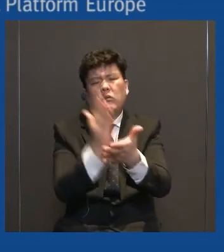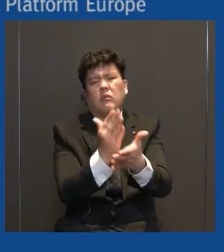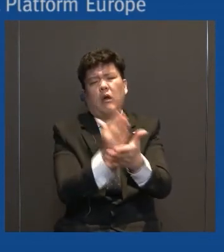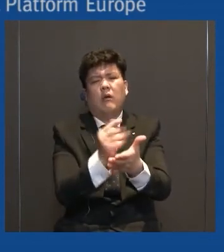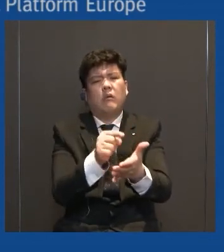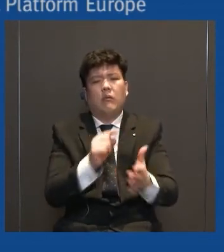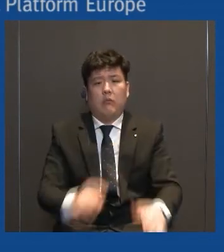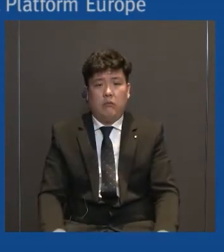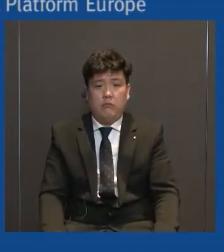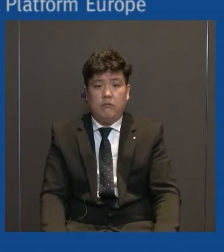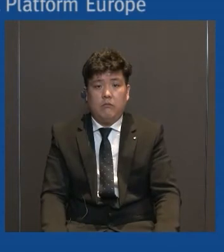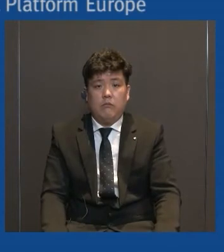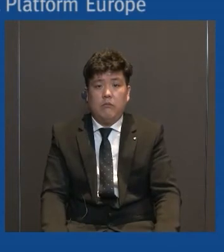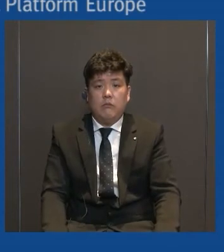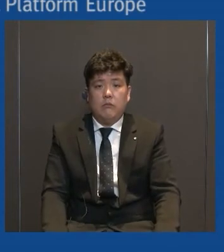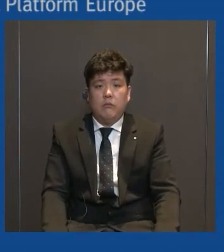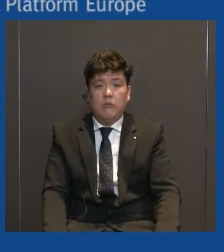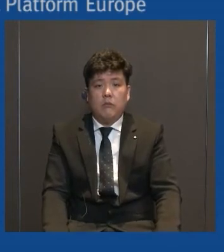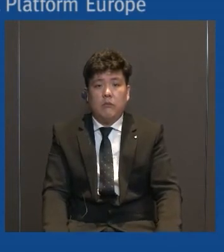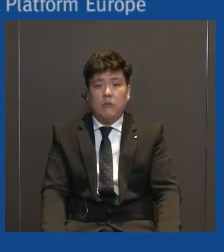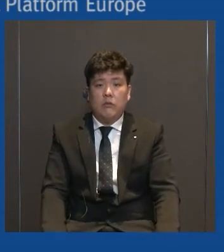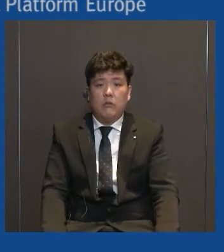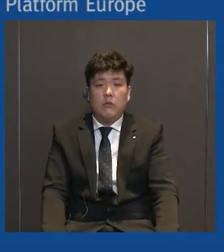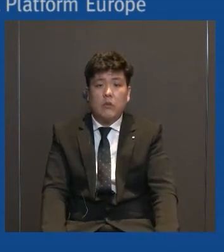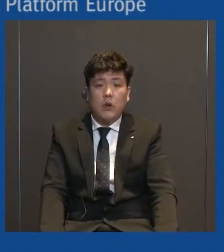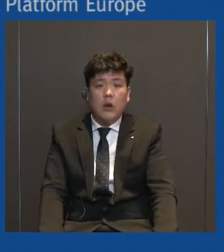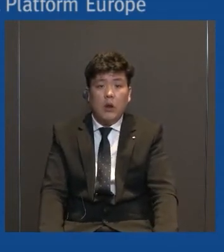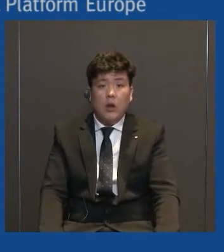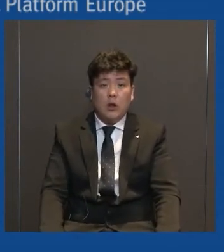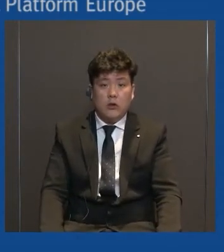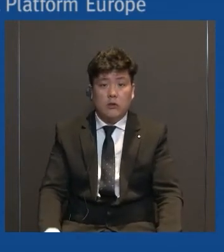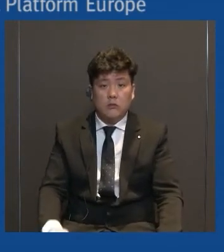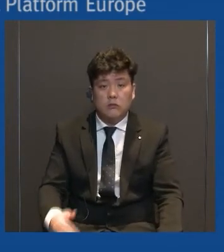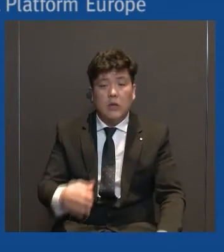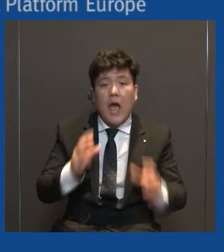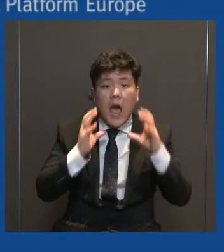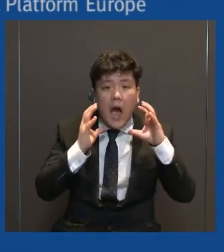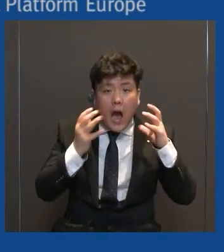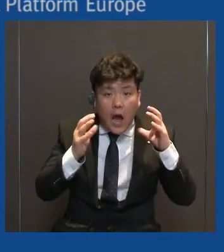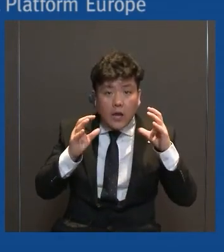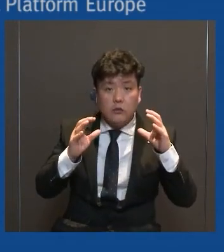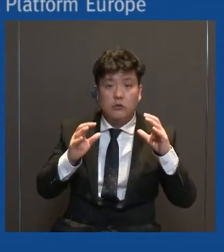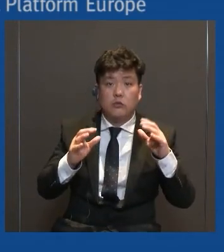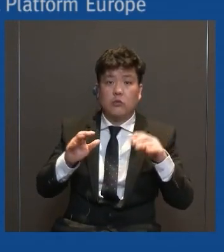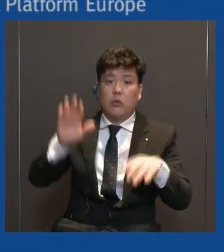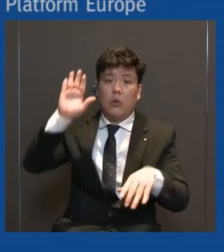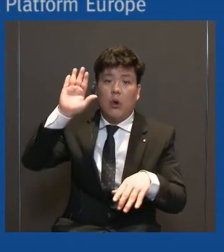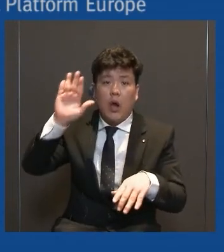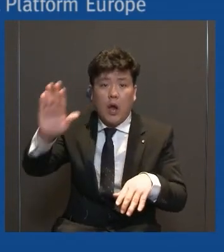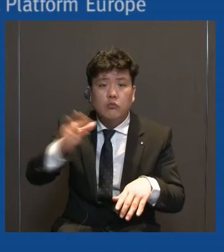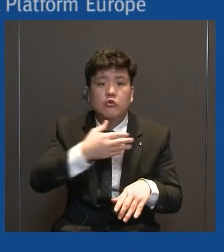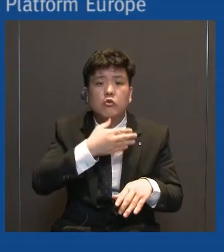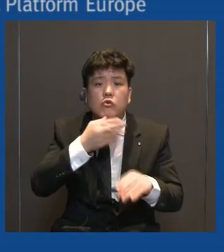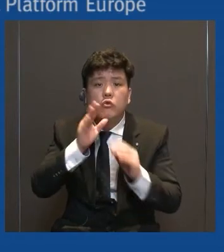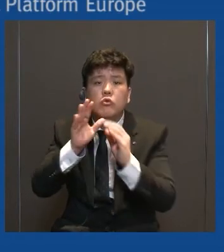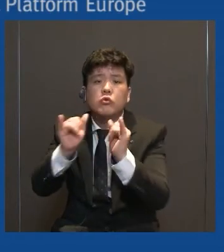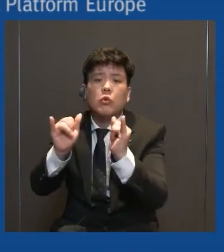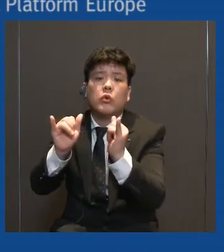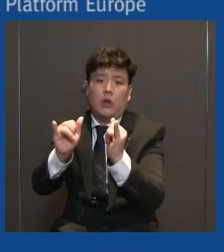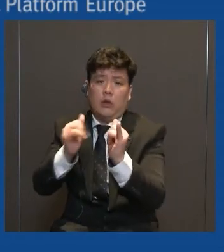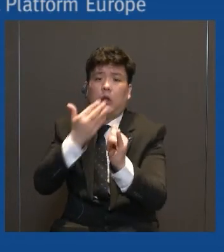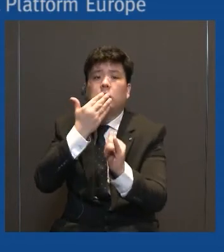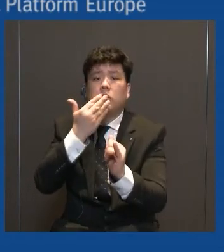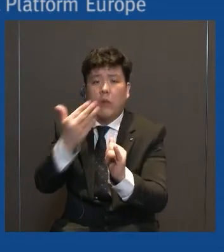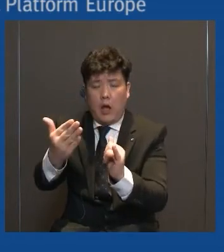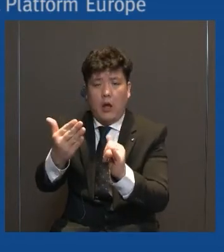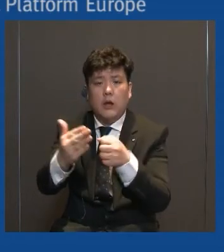aging, our parents are aging, our children are aging. And we need to talk about what is happening to older people, not as casual failures,